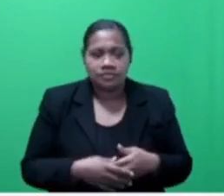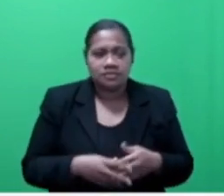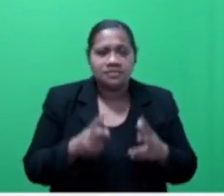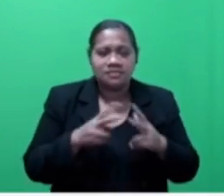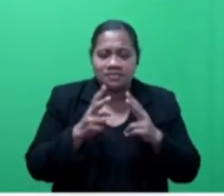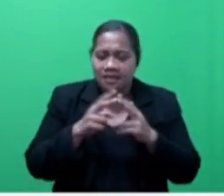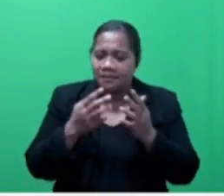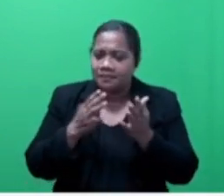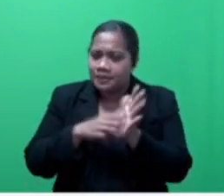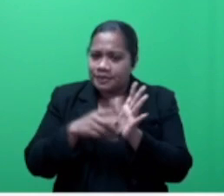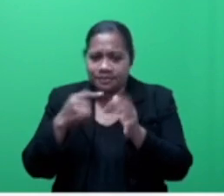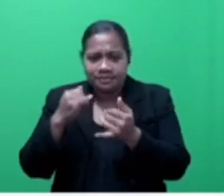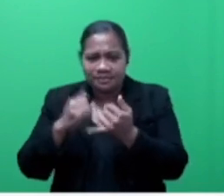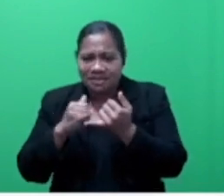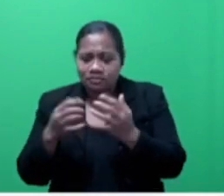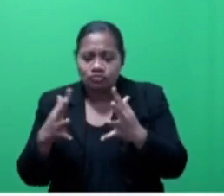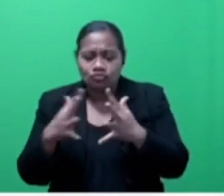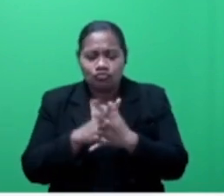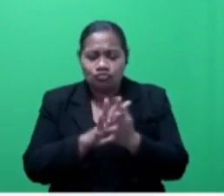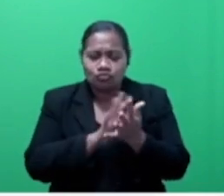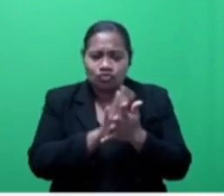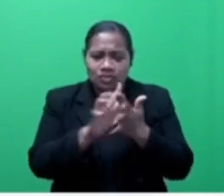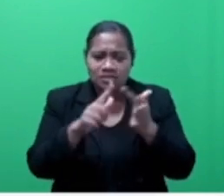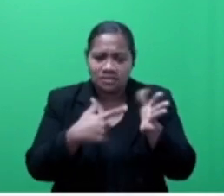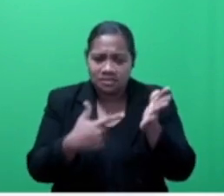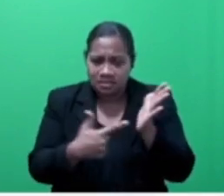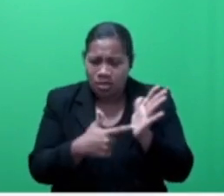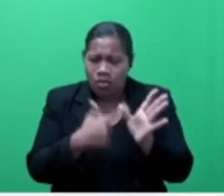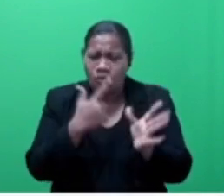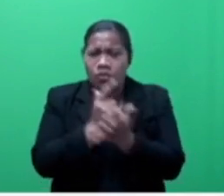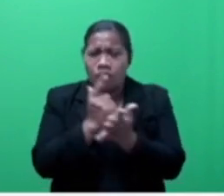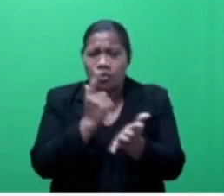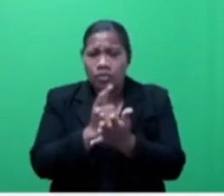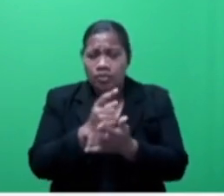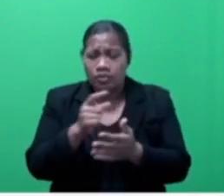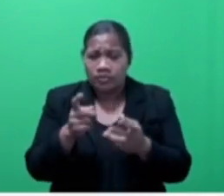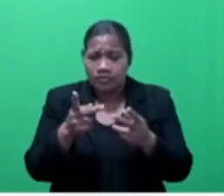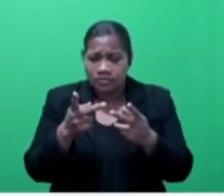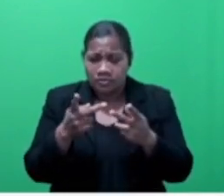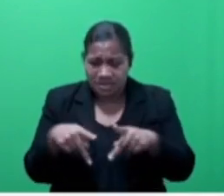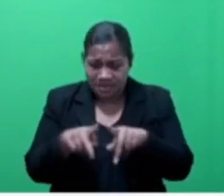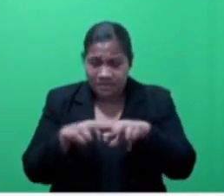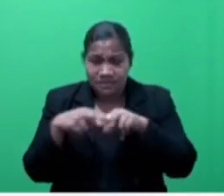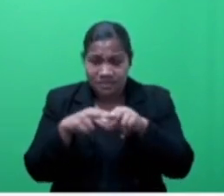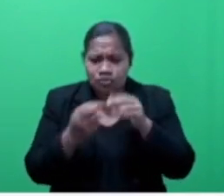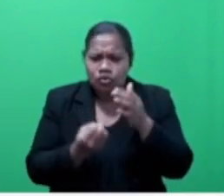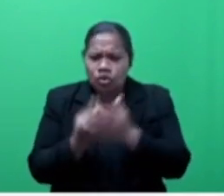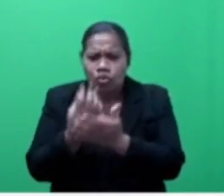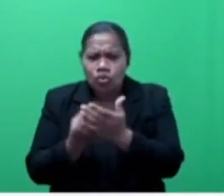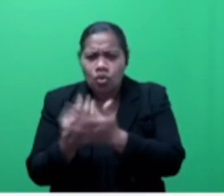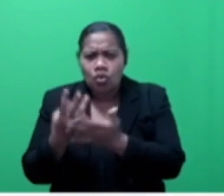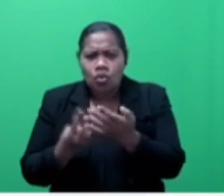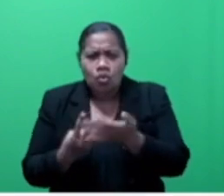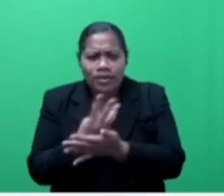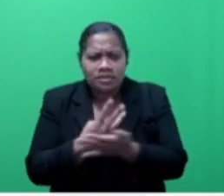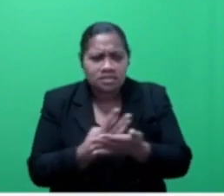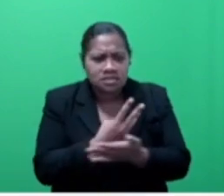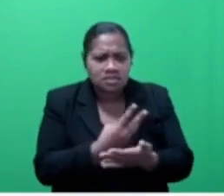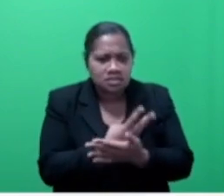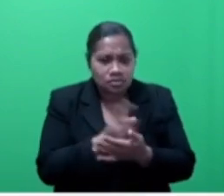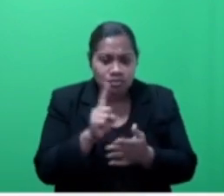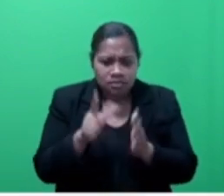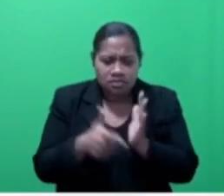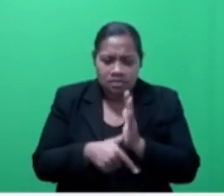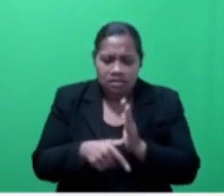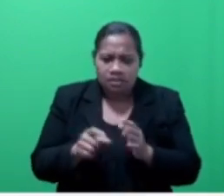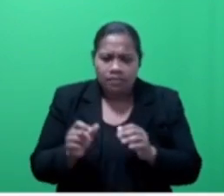Honorable Speaker, sir. A lot of places in Fiji were growing wheat at one point in time. What is agriculture doing about it? What can we grow